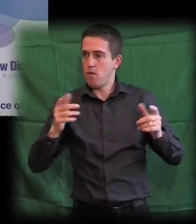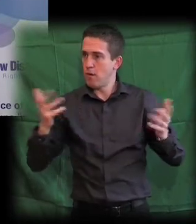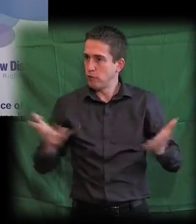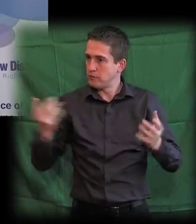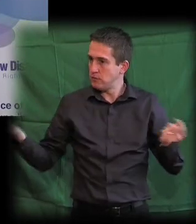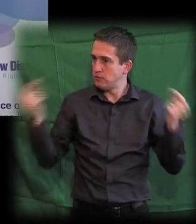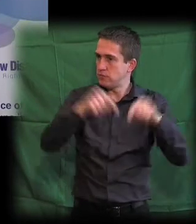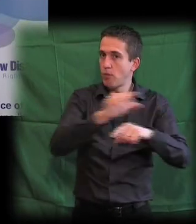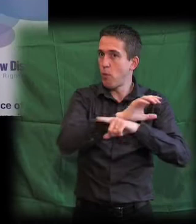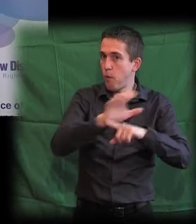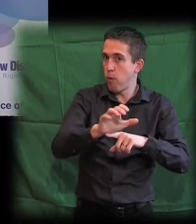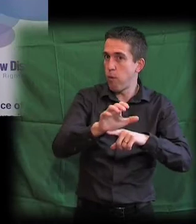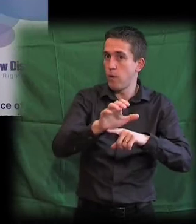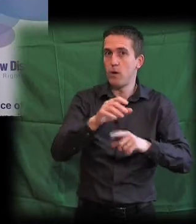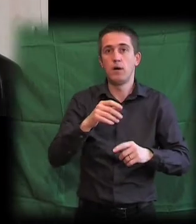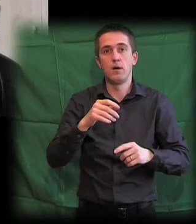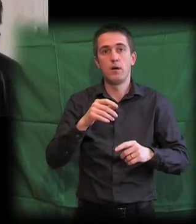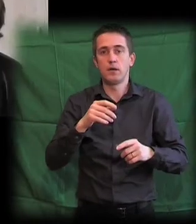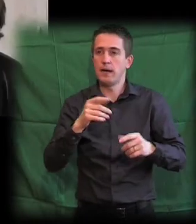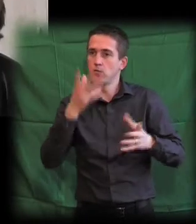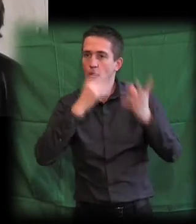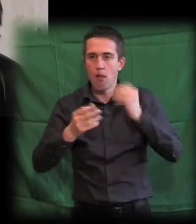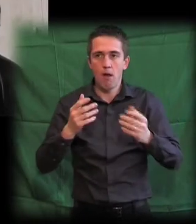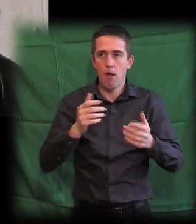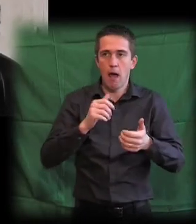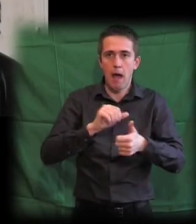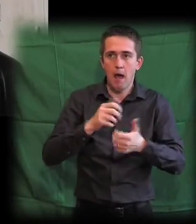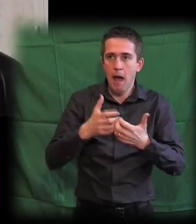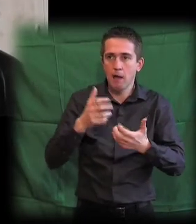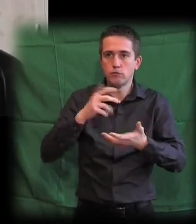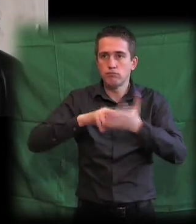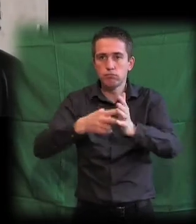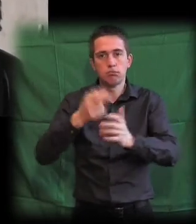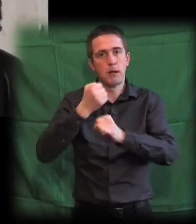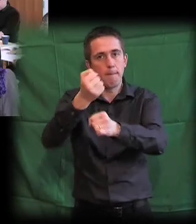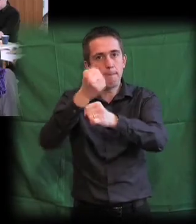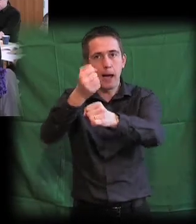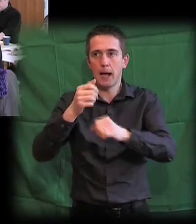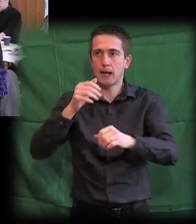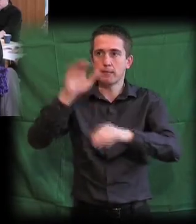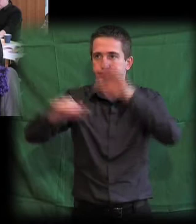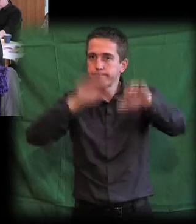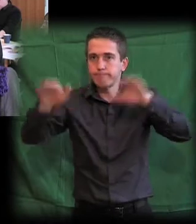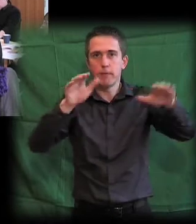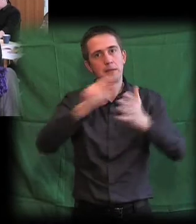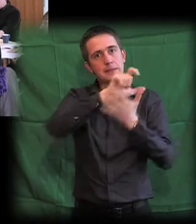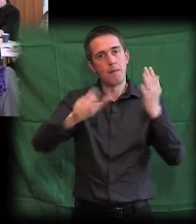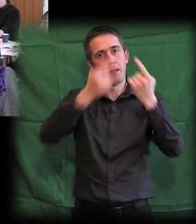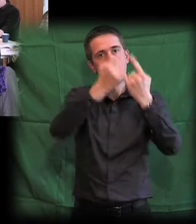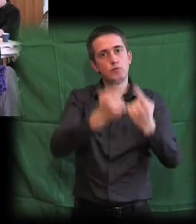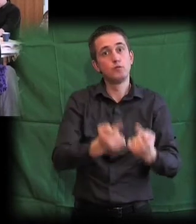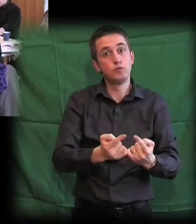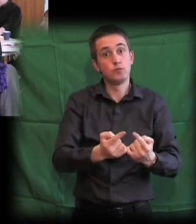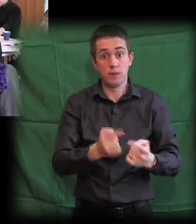or wanted to go on and take campaign issues further. We became the